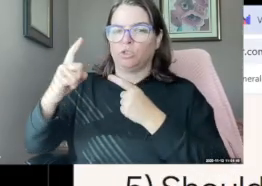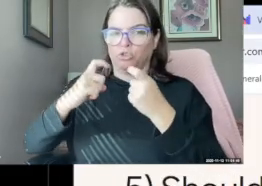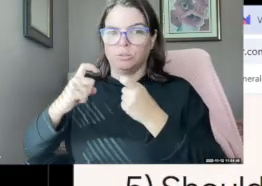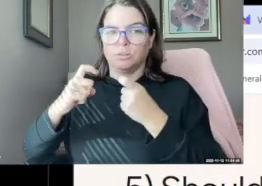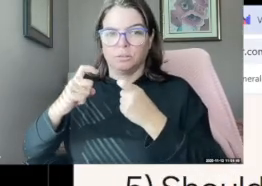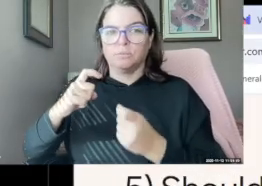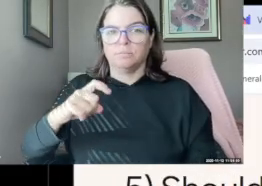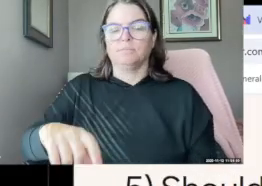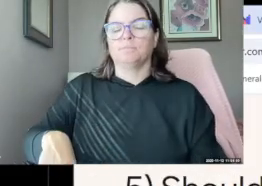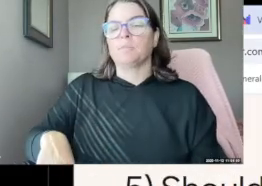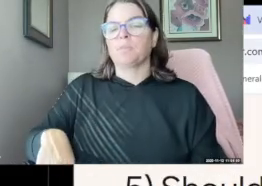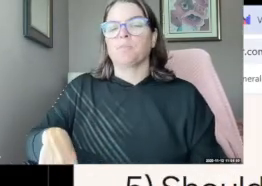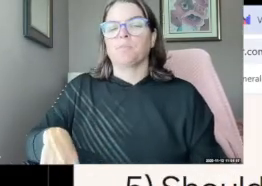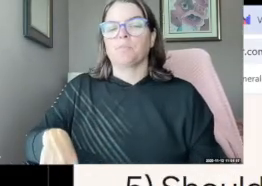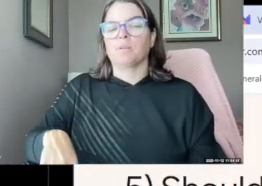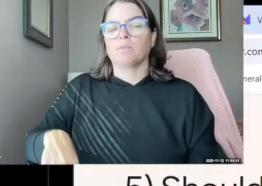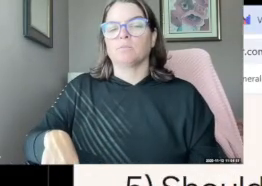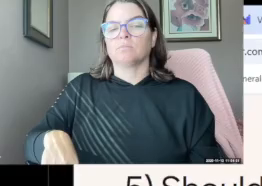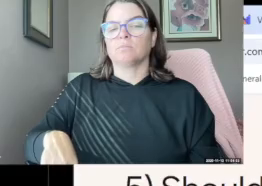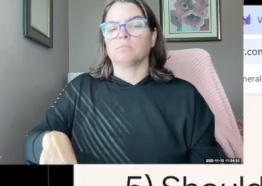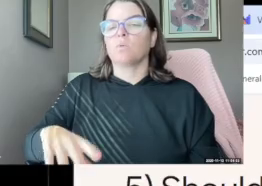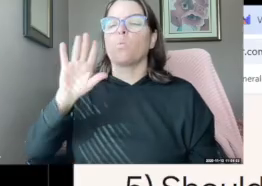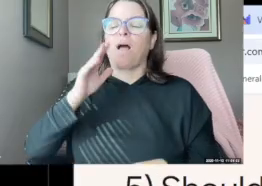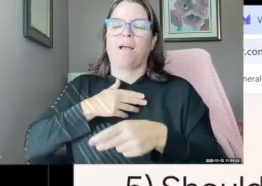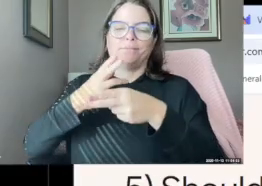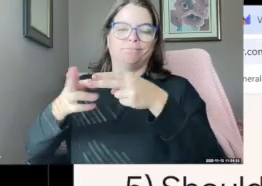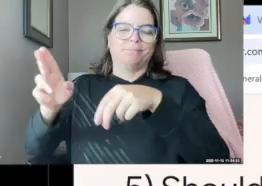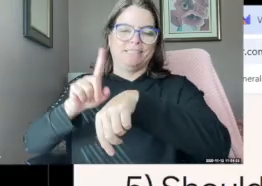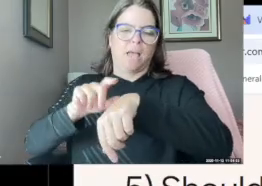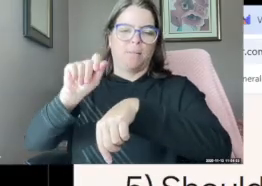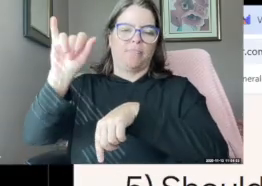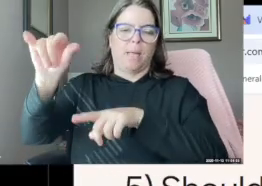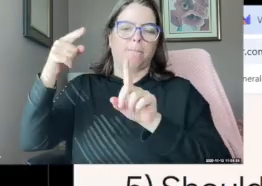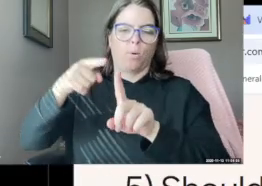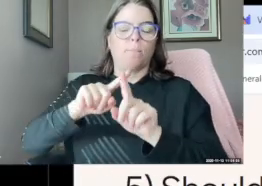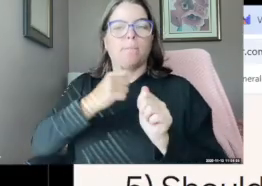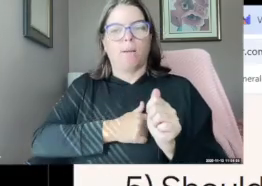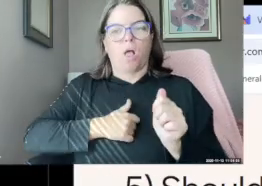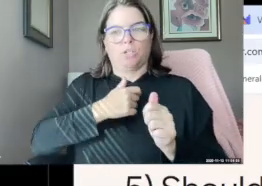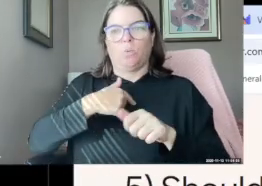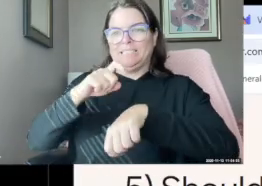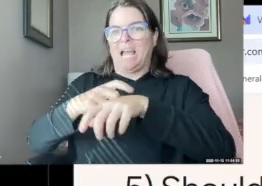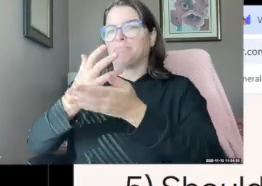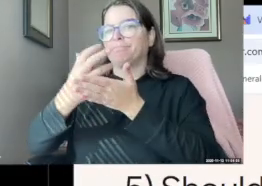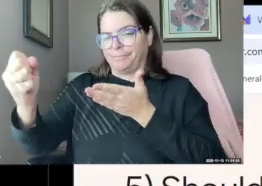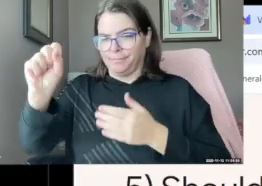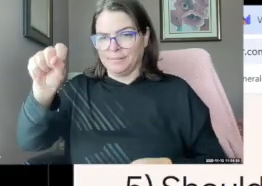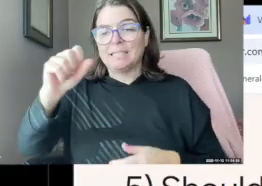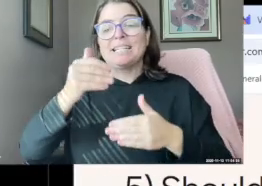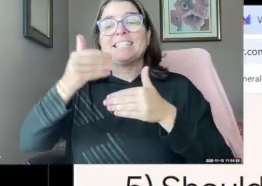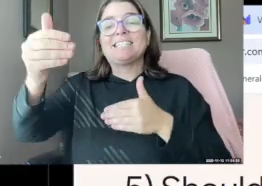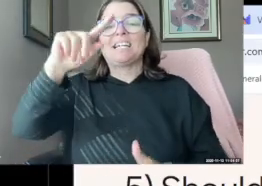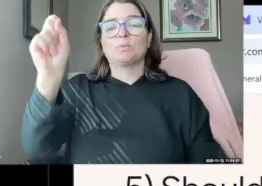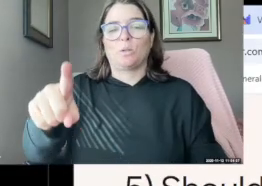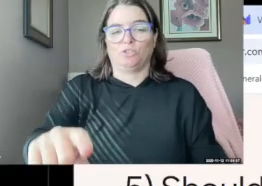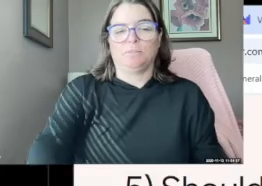get through all those polls, we will then open it back up for comments and questions. We will have very limited